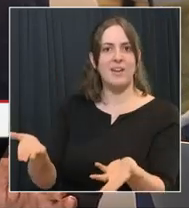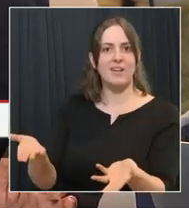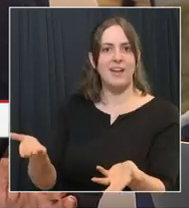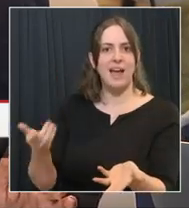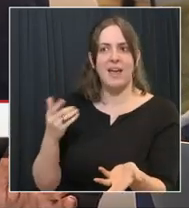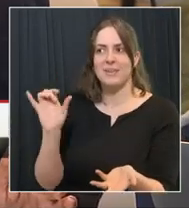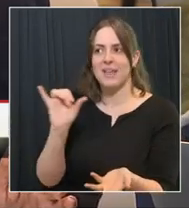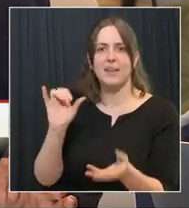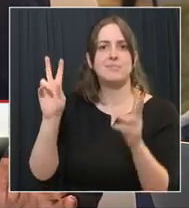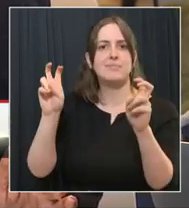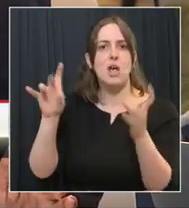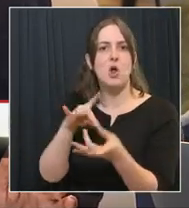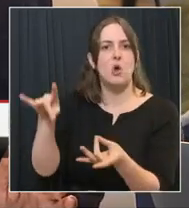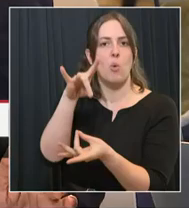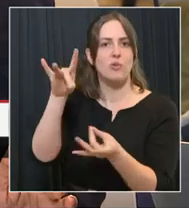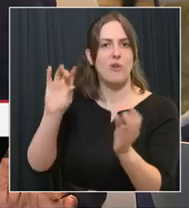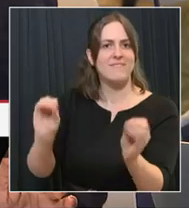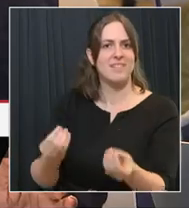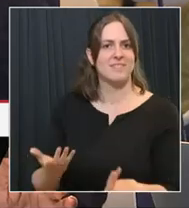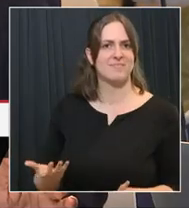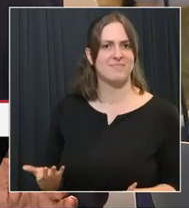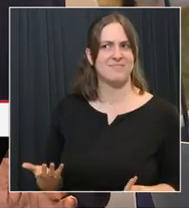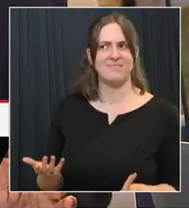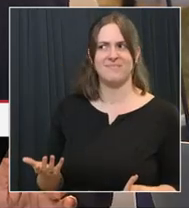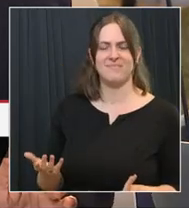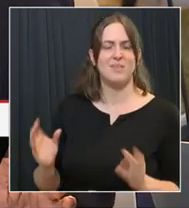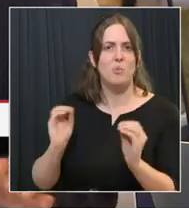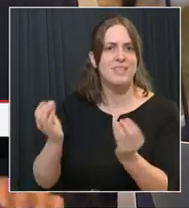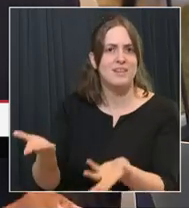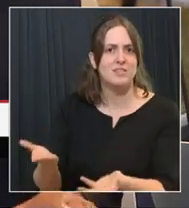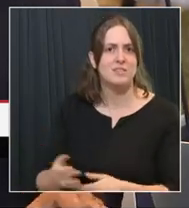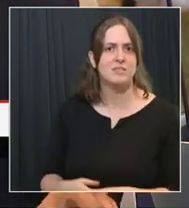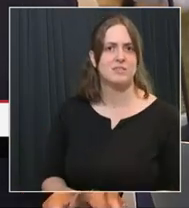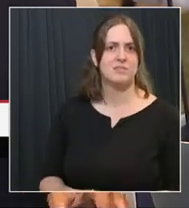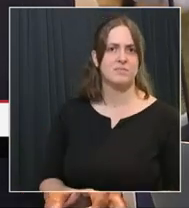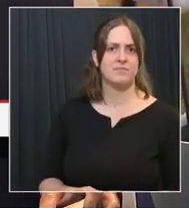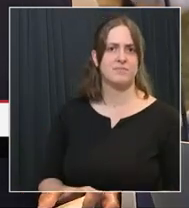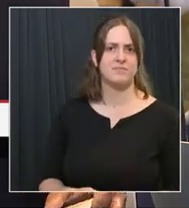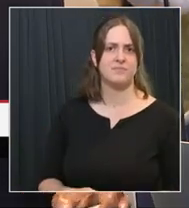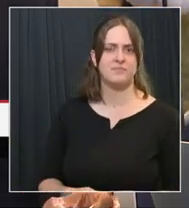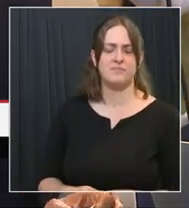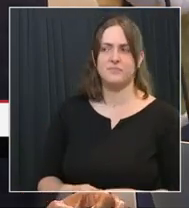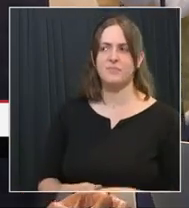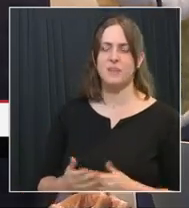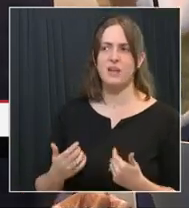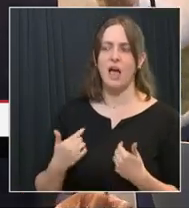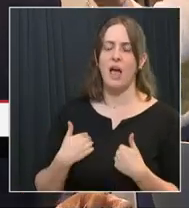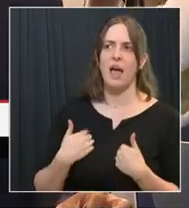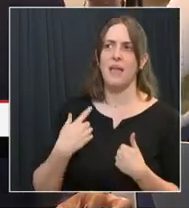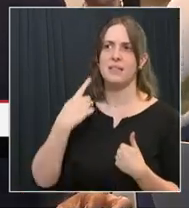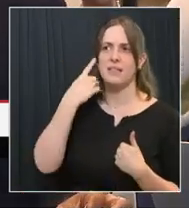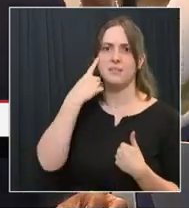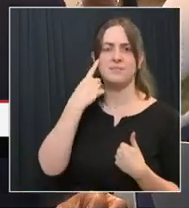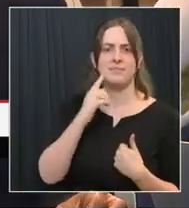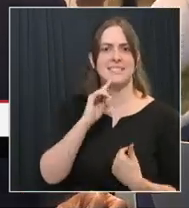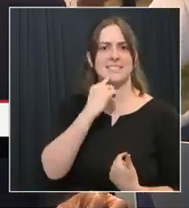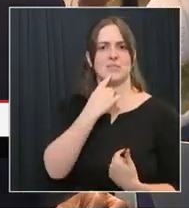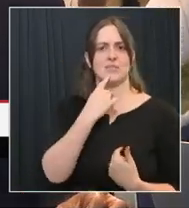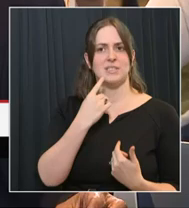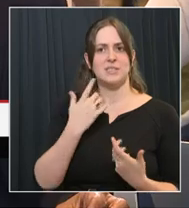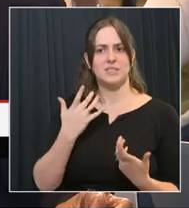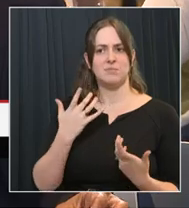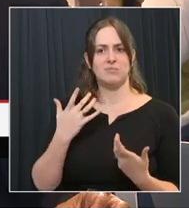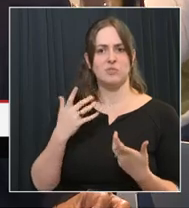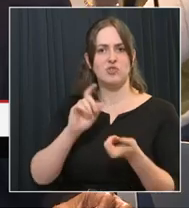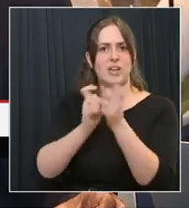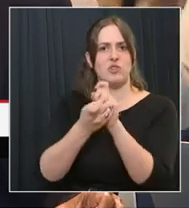offices, okay? So, I think serious savings could be made in leasing.